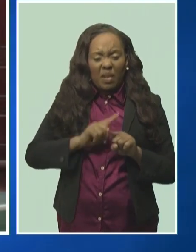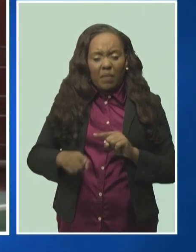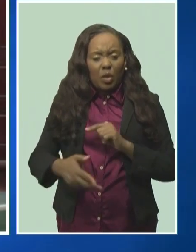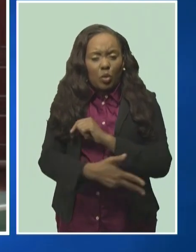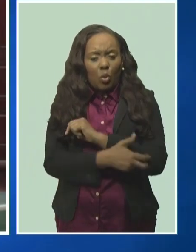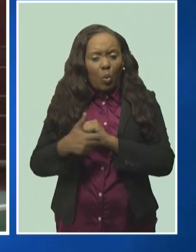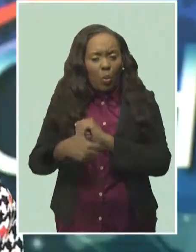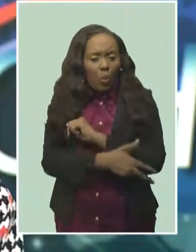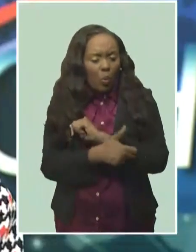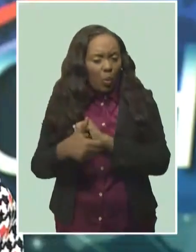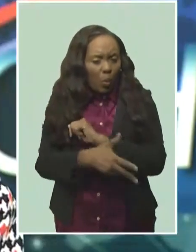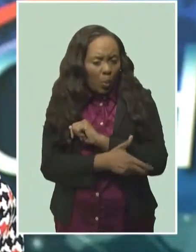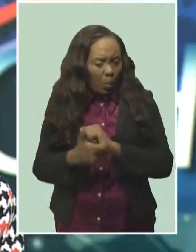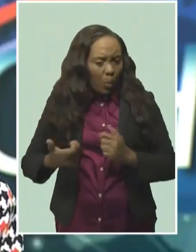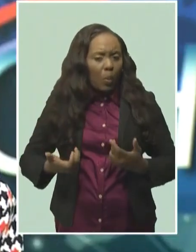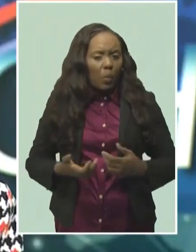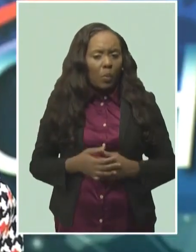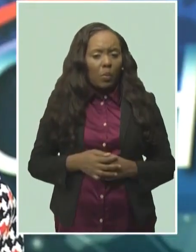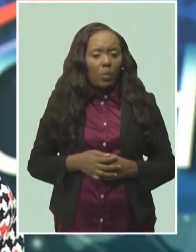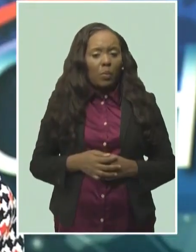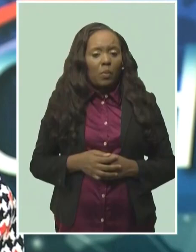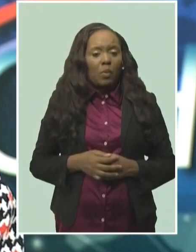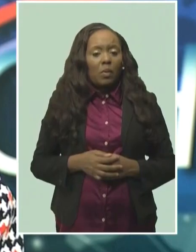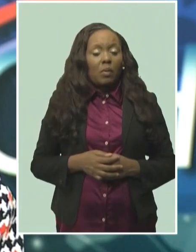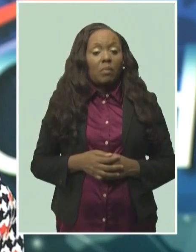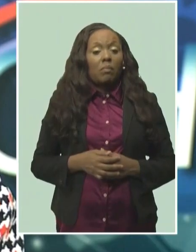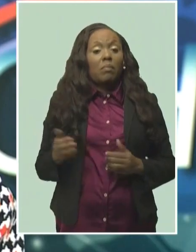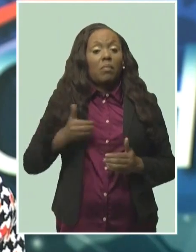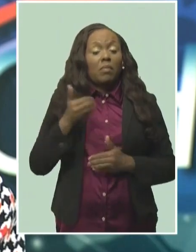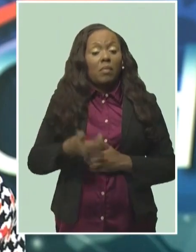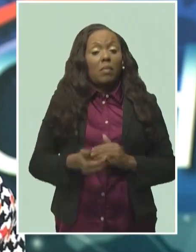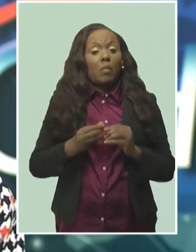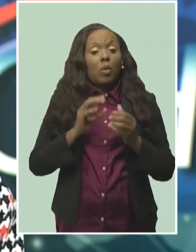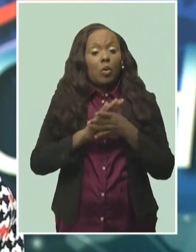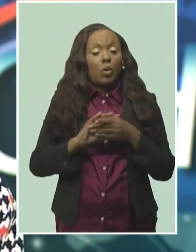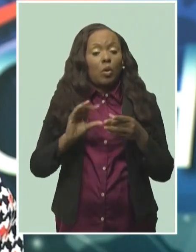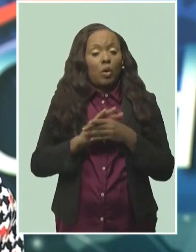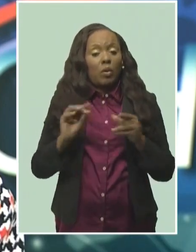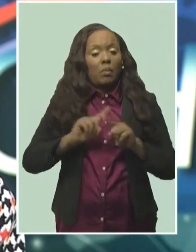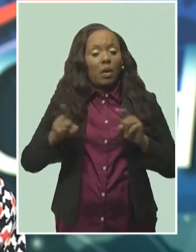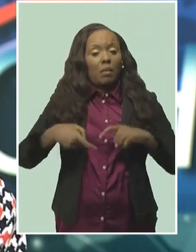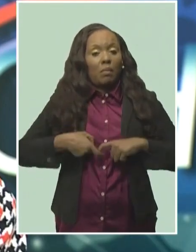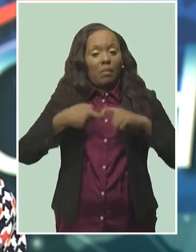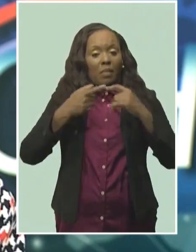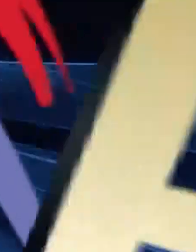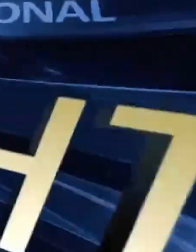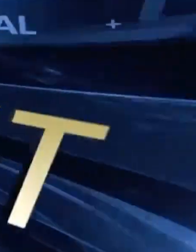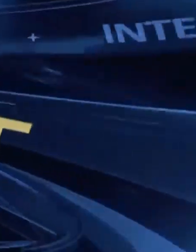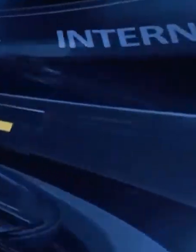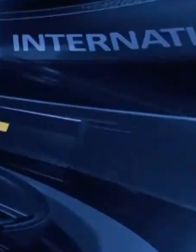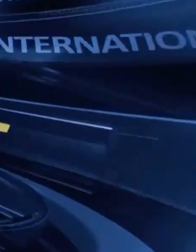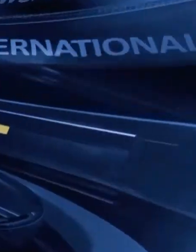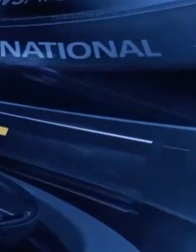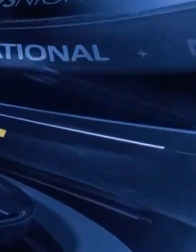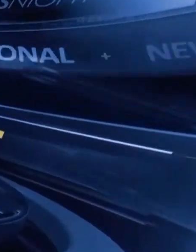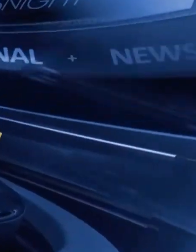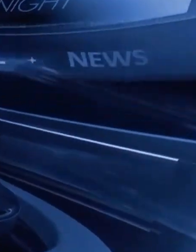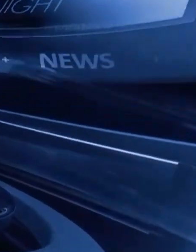Barbados Museum. Well, coming up, 2 major retailers hit by cyber criminals.